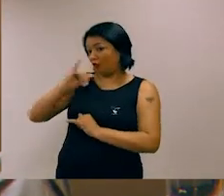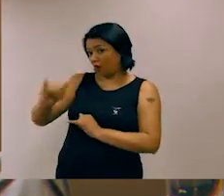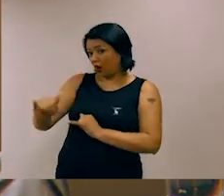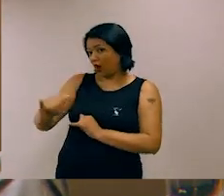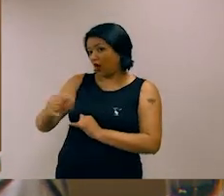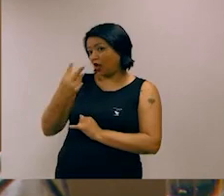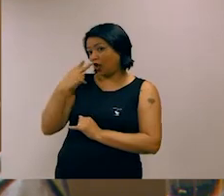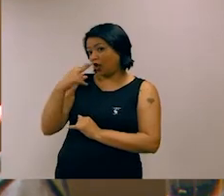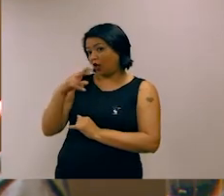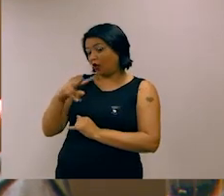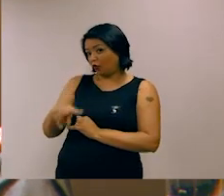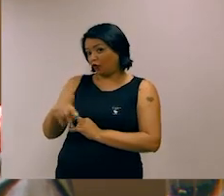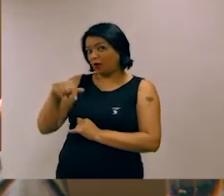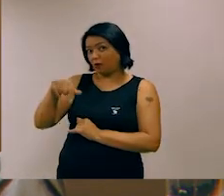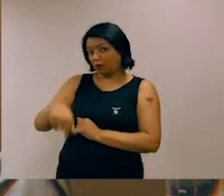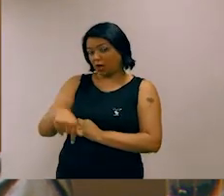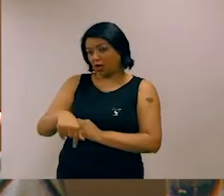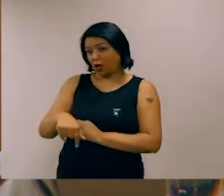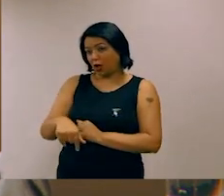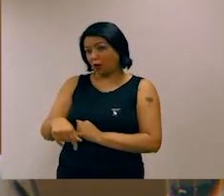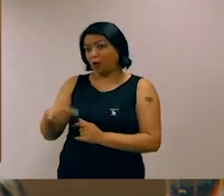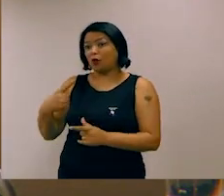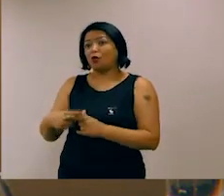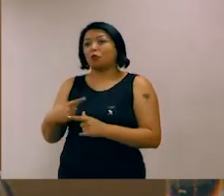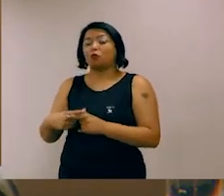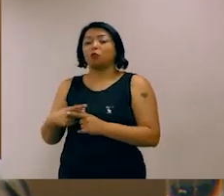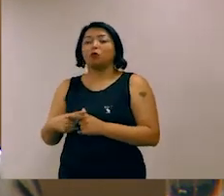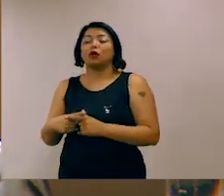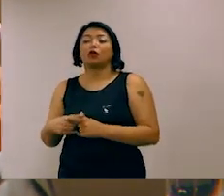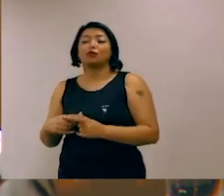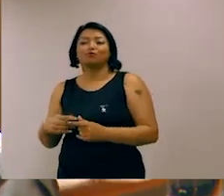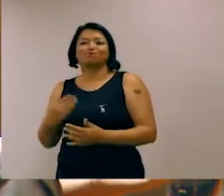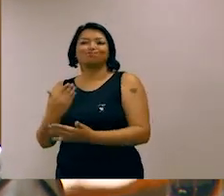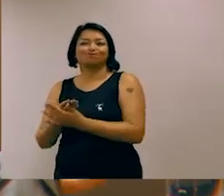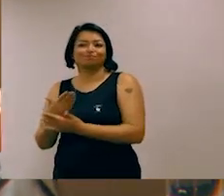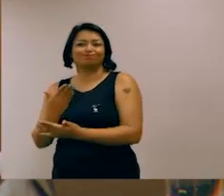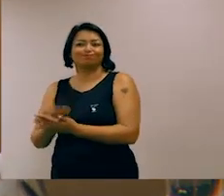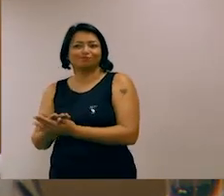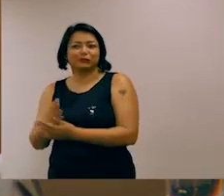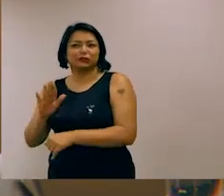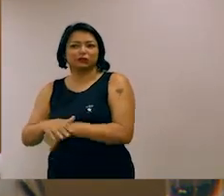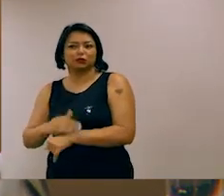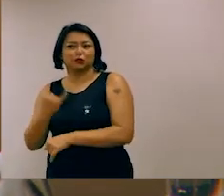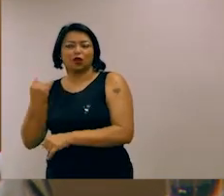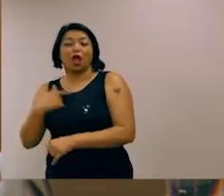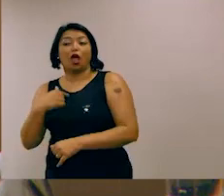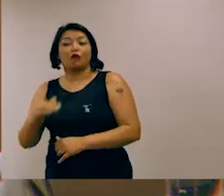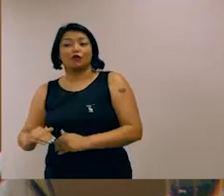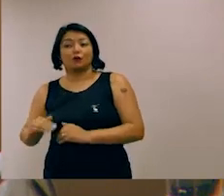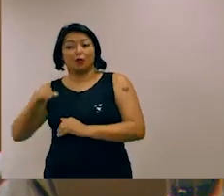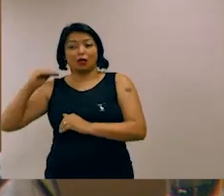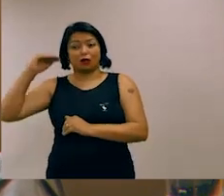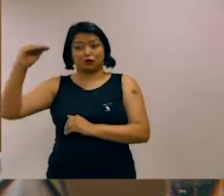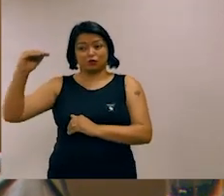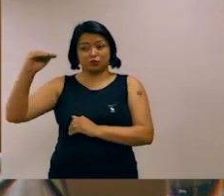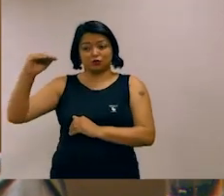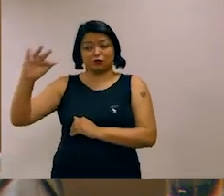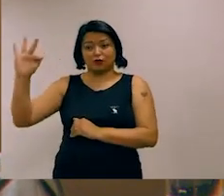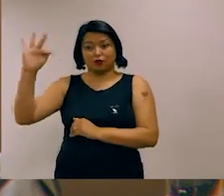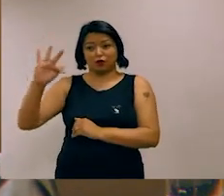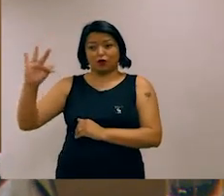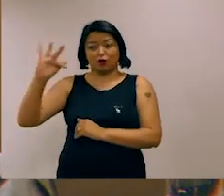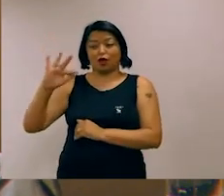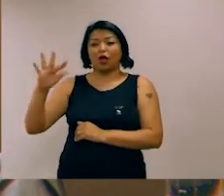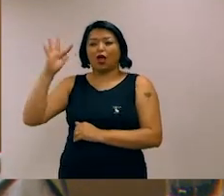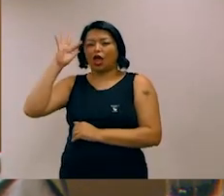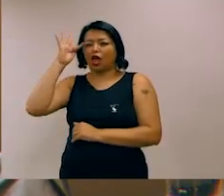my master's and bachelor's degree in aerospace engineering. And then I came to behavioral economics in my PhD. So obviously